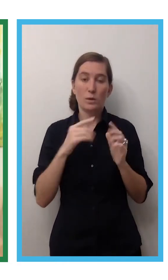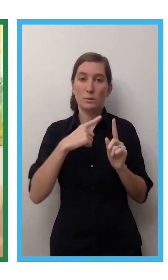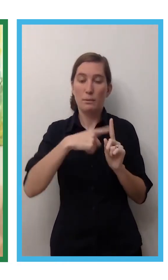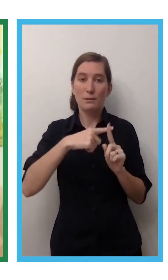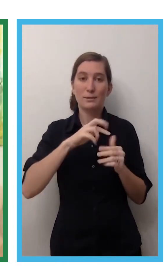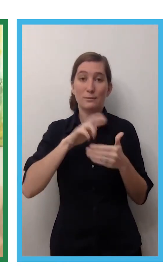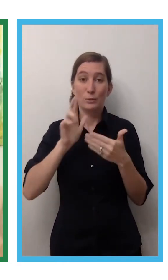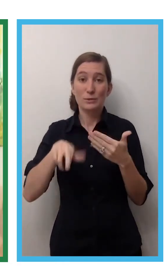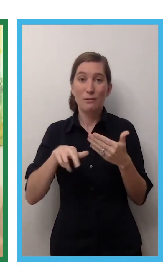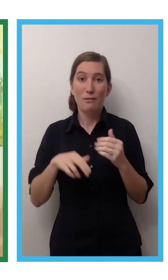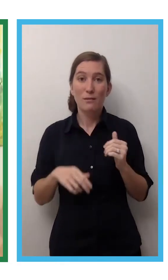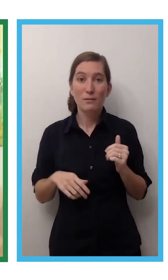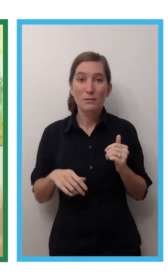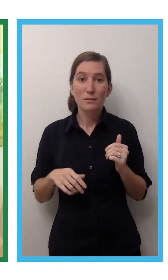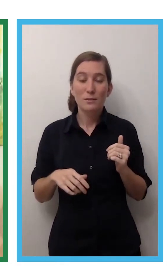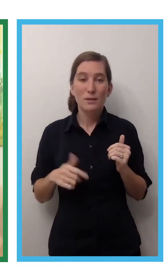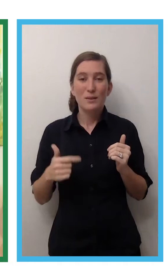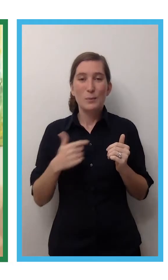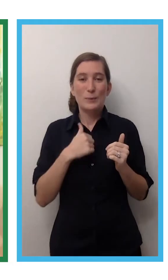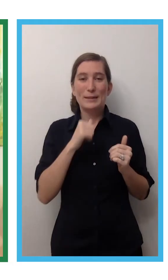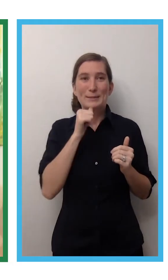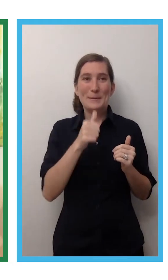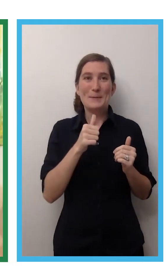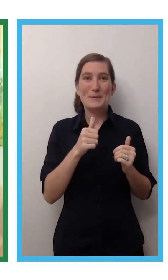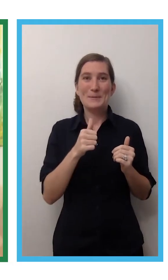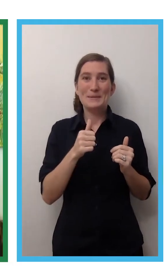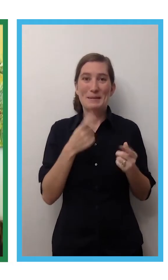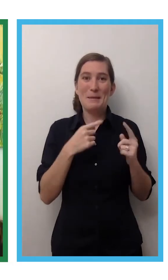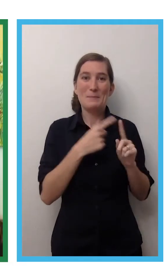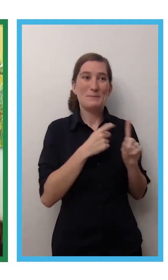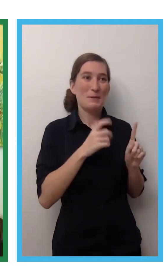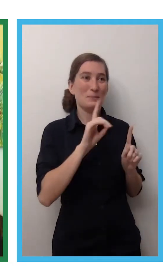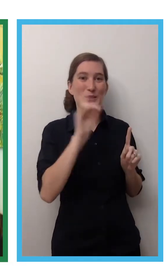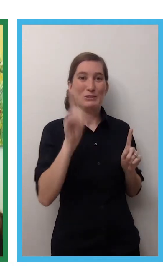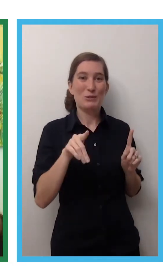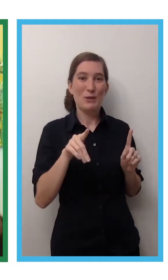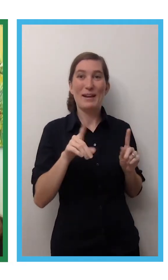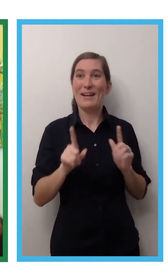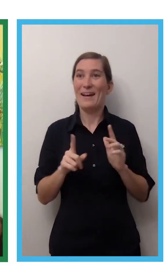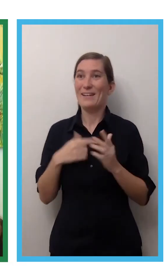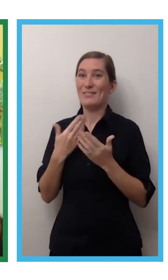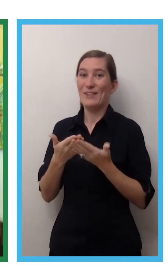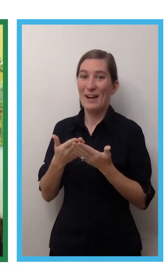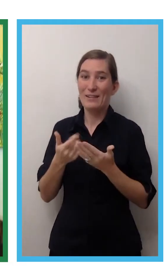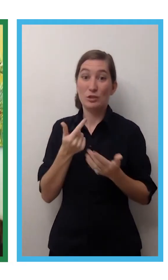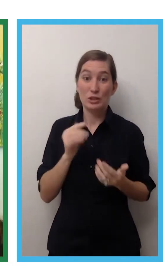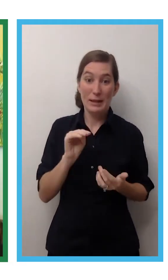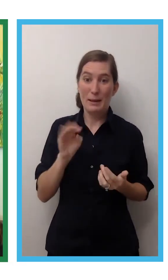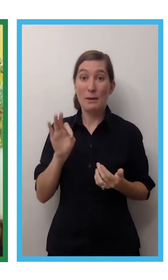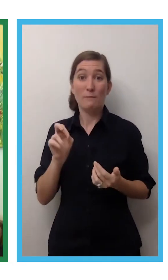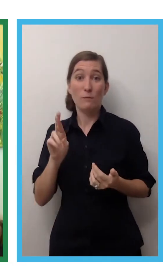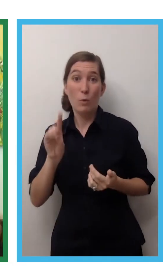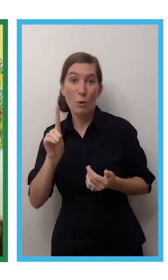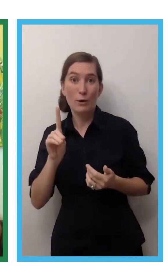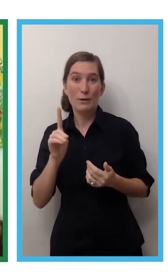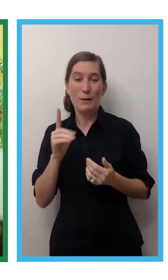You don't come from the Detroit area and not take it seriously when GM and Ford both are asking